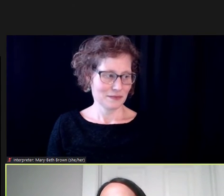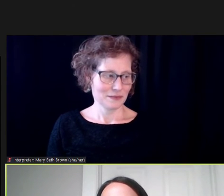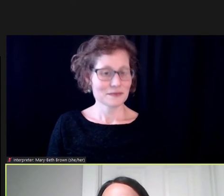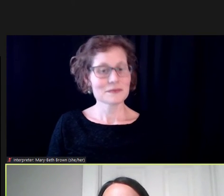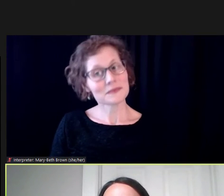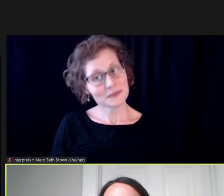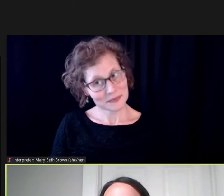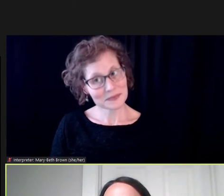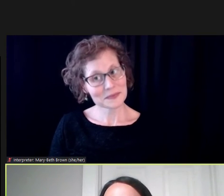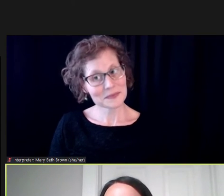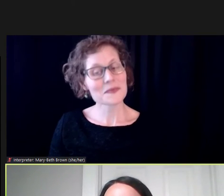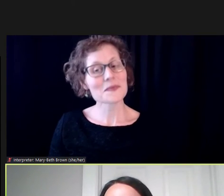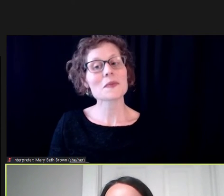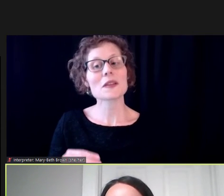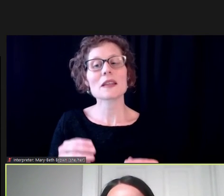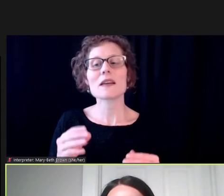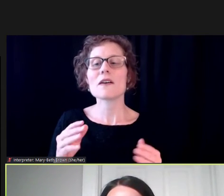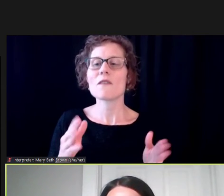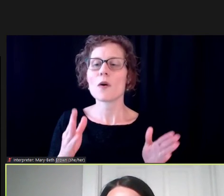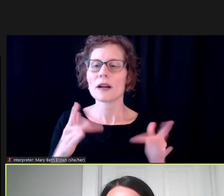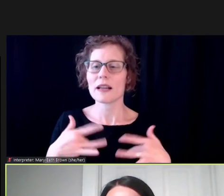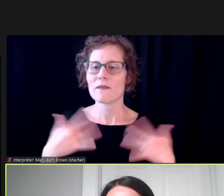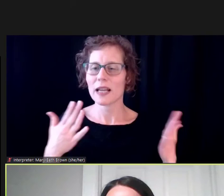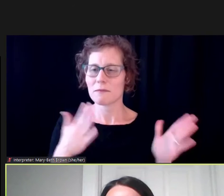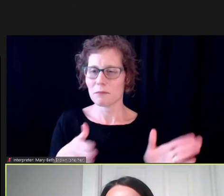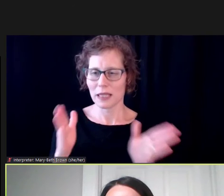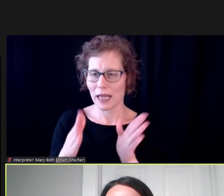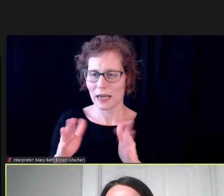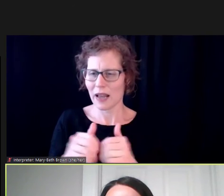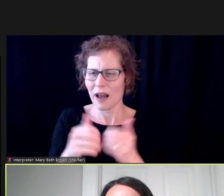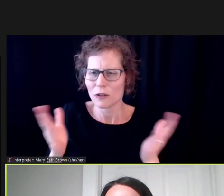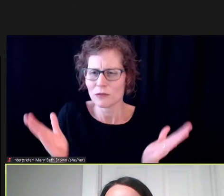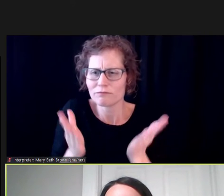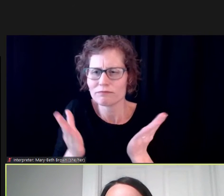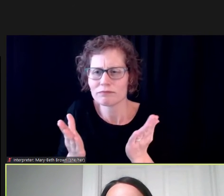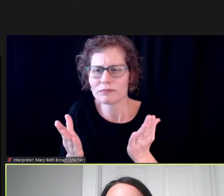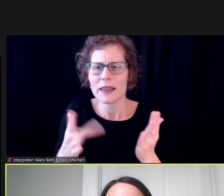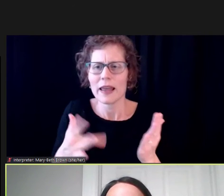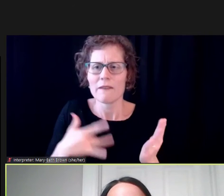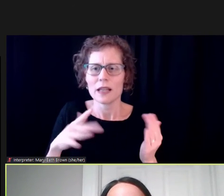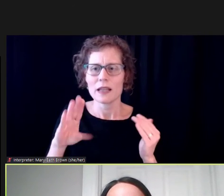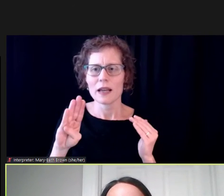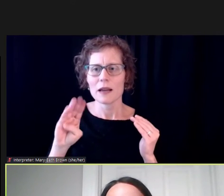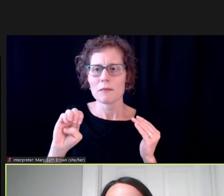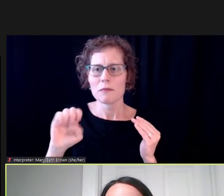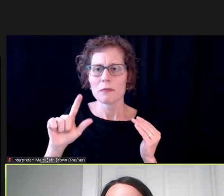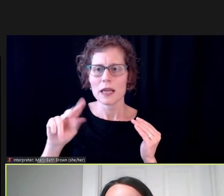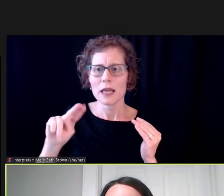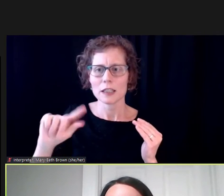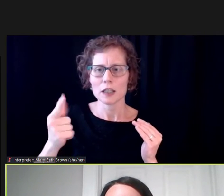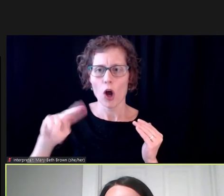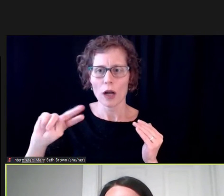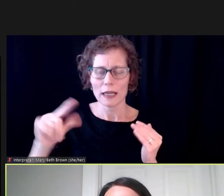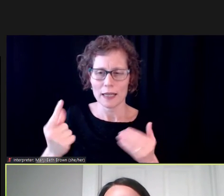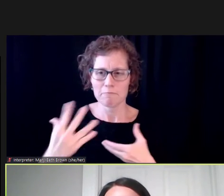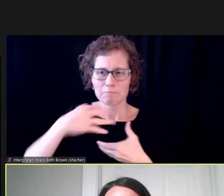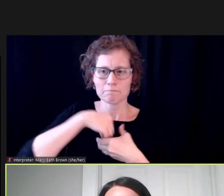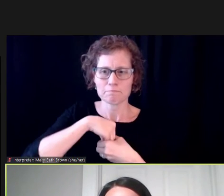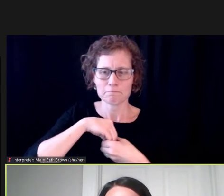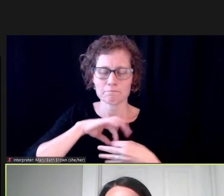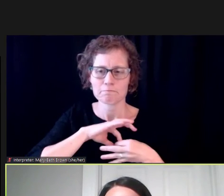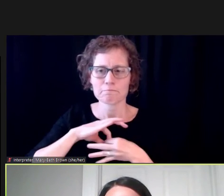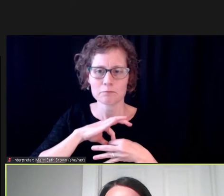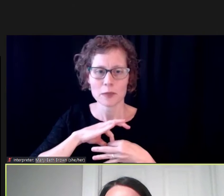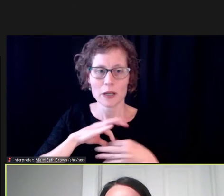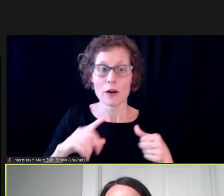When planning events, what are some ways that we can foster belonging? First, you can do this by changing the way you plan